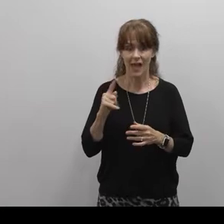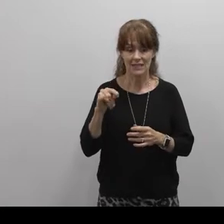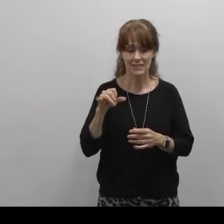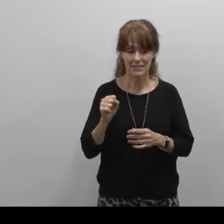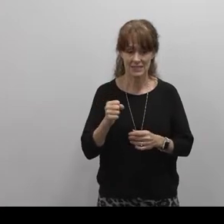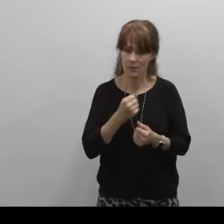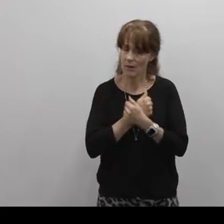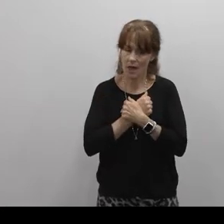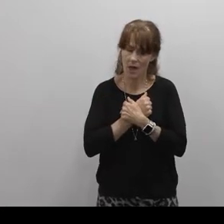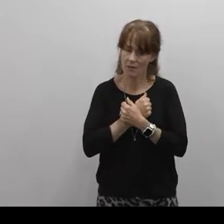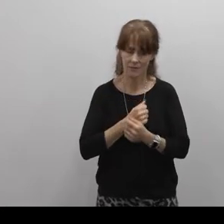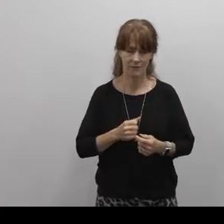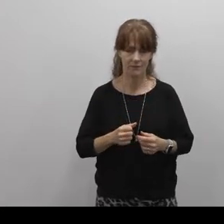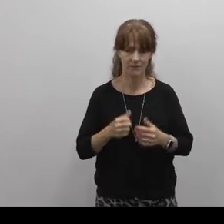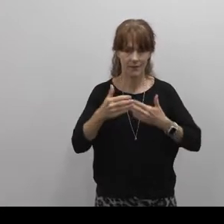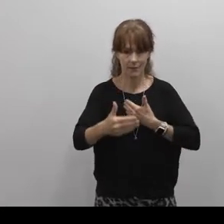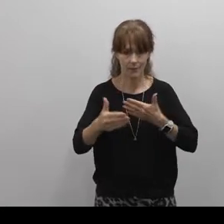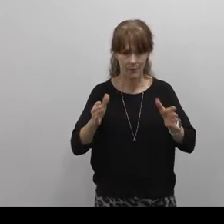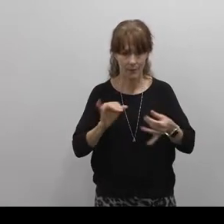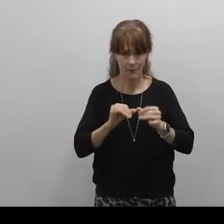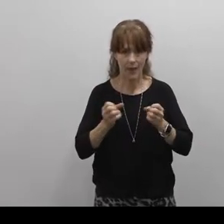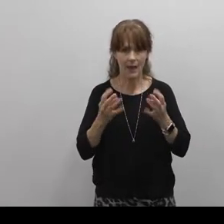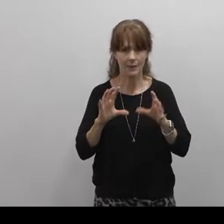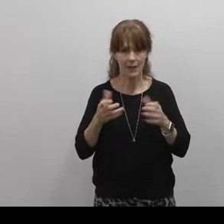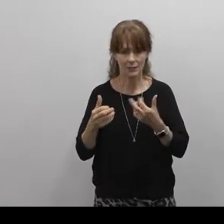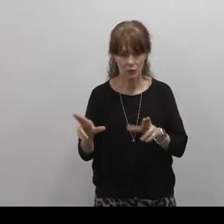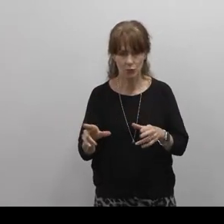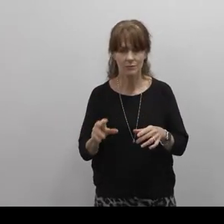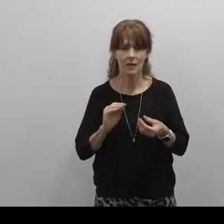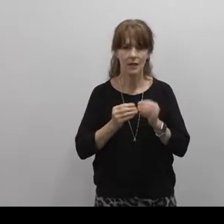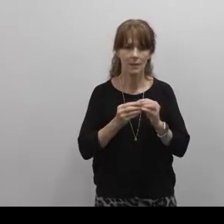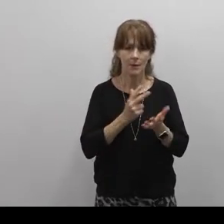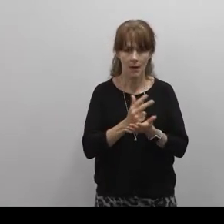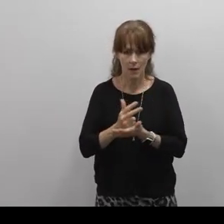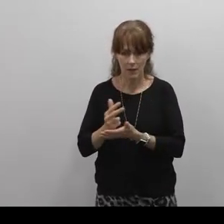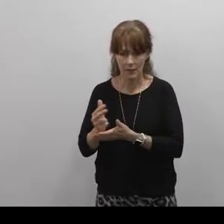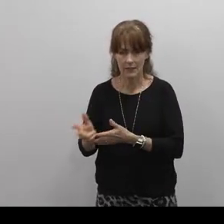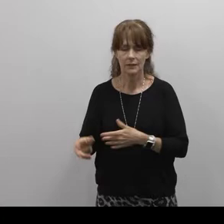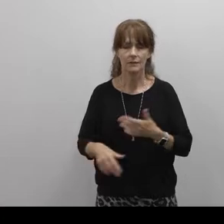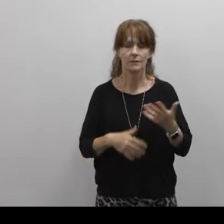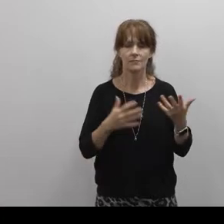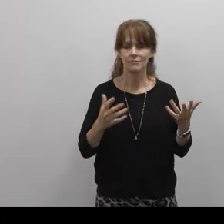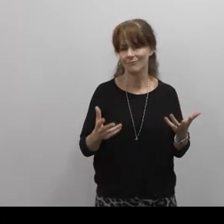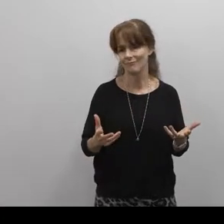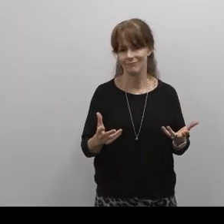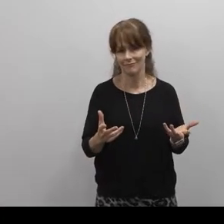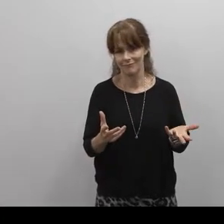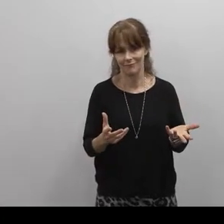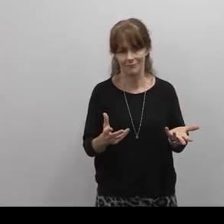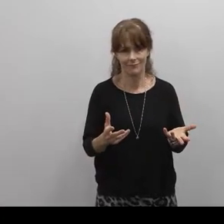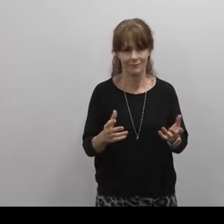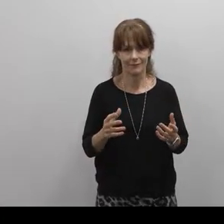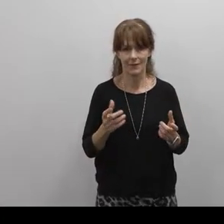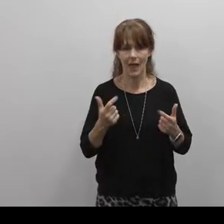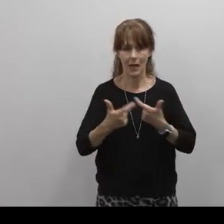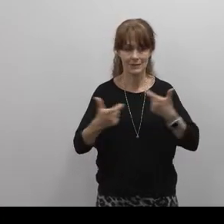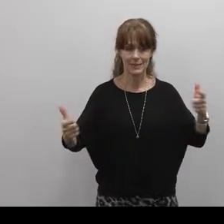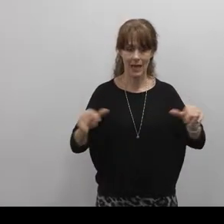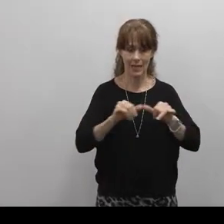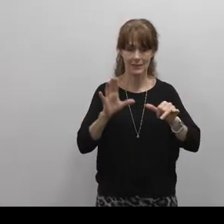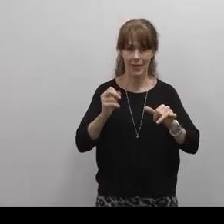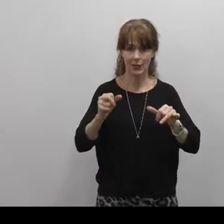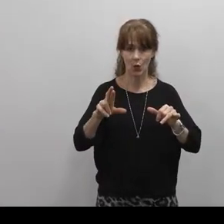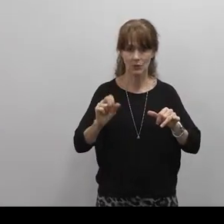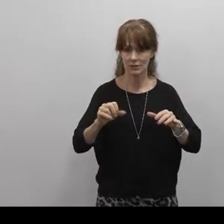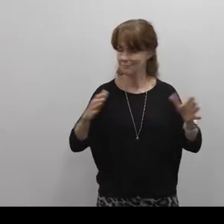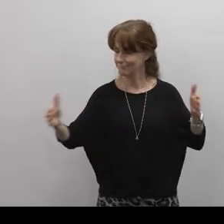and love. So square footages, number of classrooms, number of parking stalls, acreage for particular school sites.